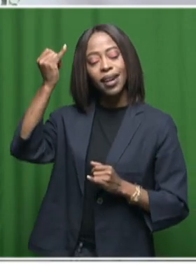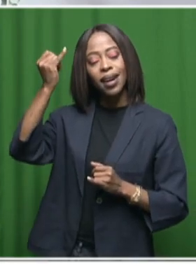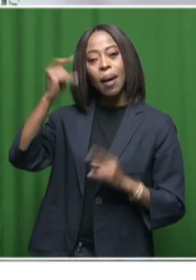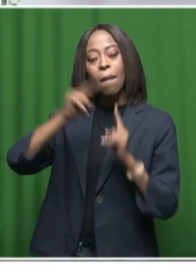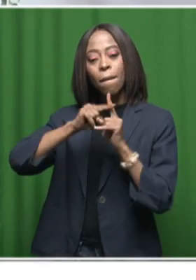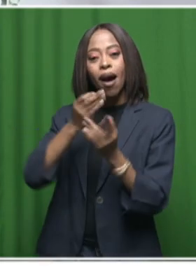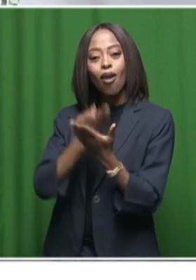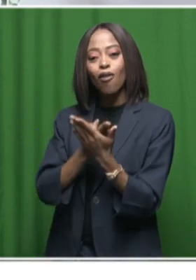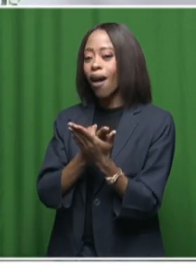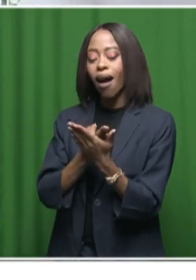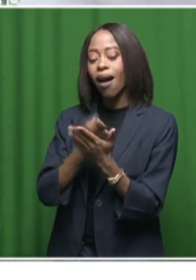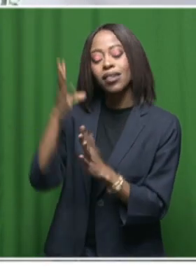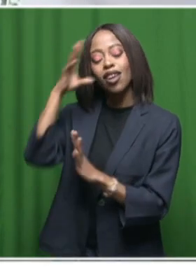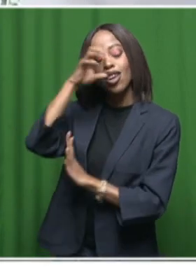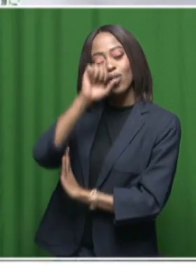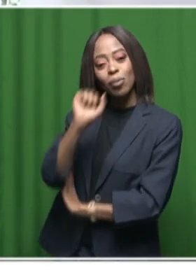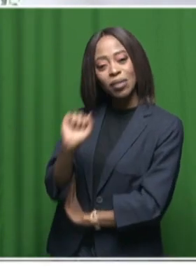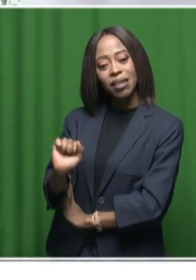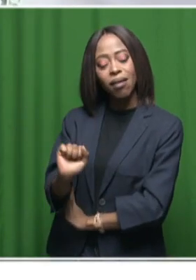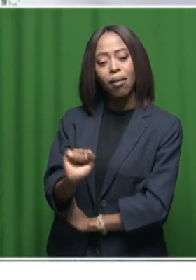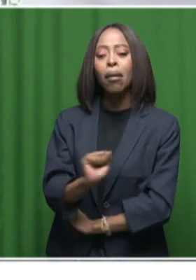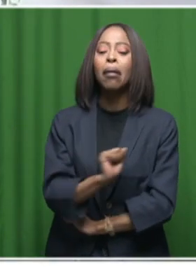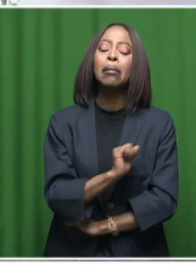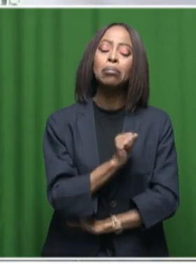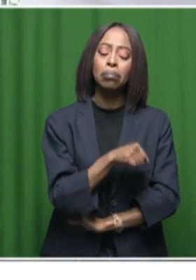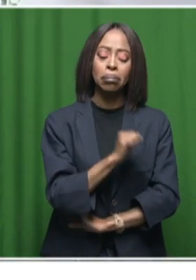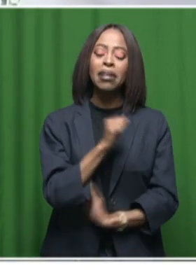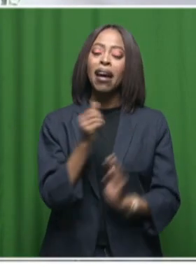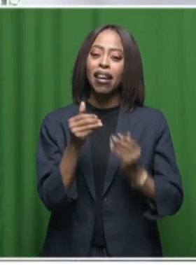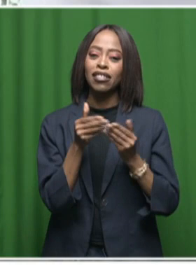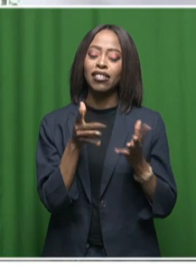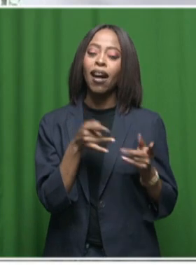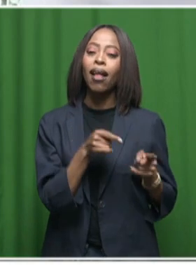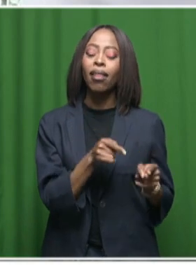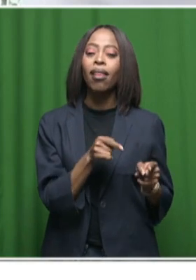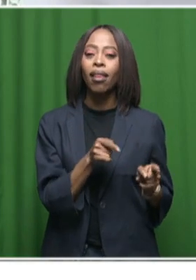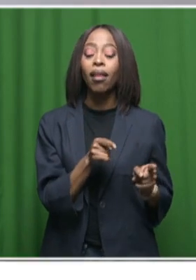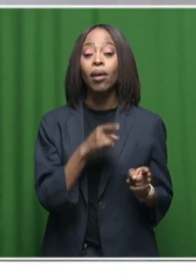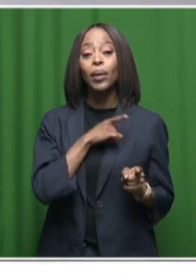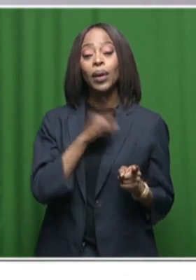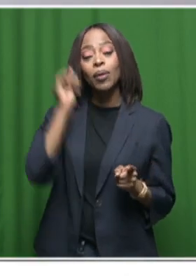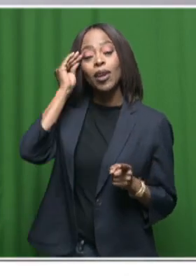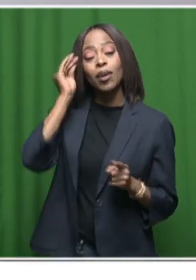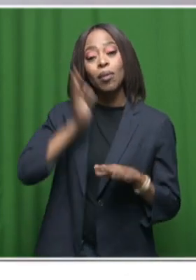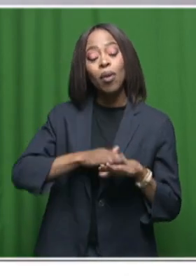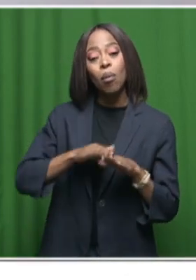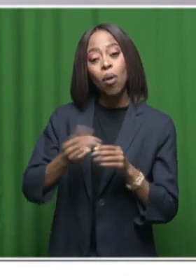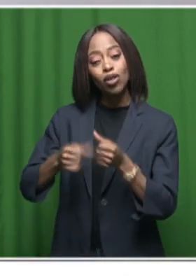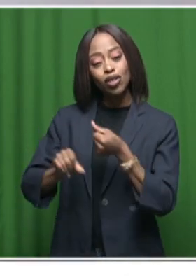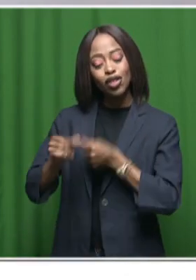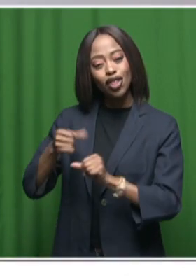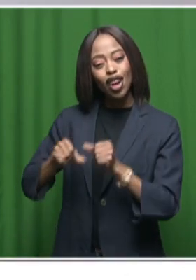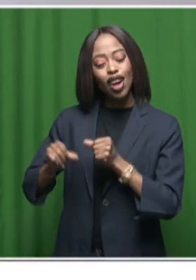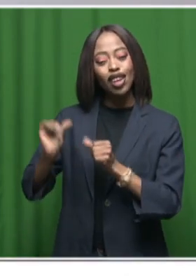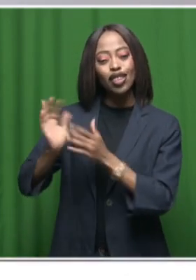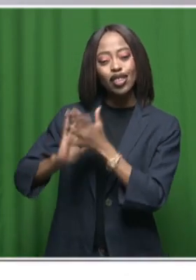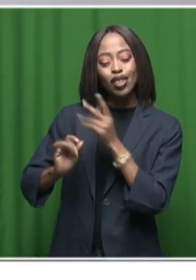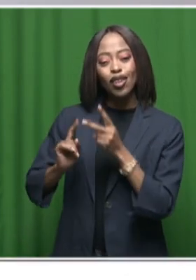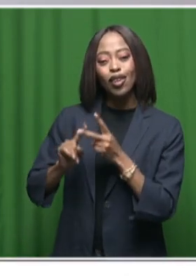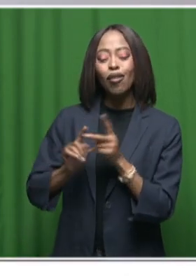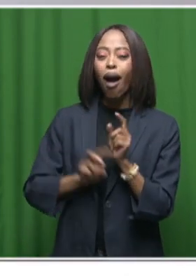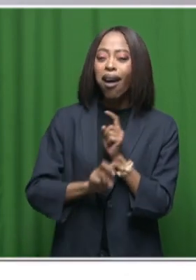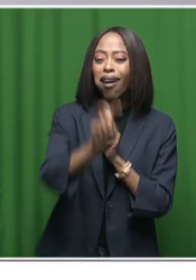environment? Yes, I suppose so. I think, maybe having an interest in science fiction and space